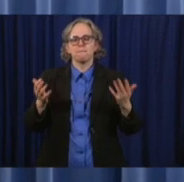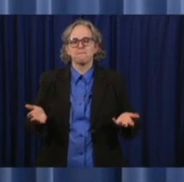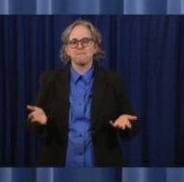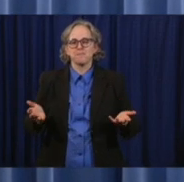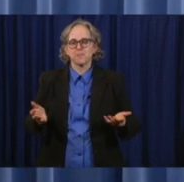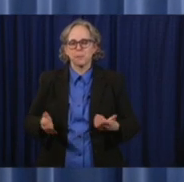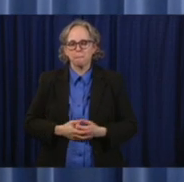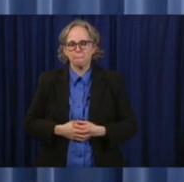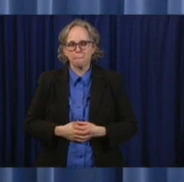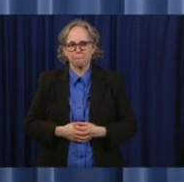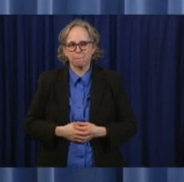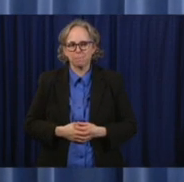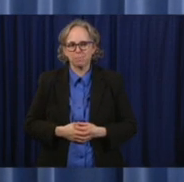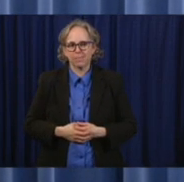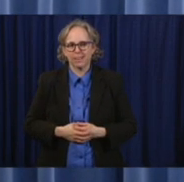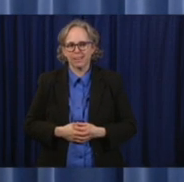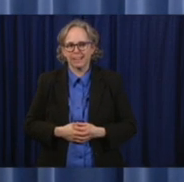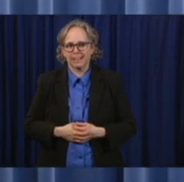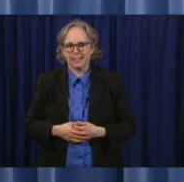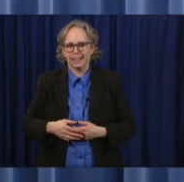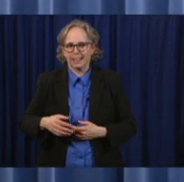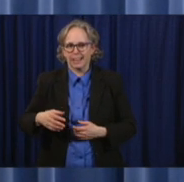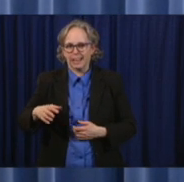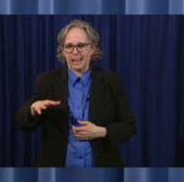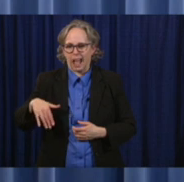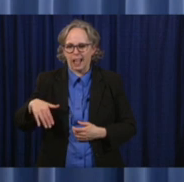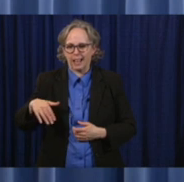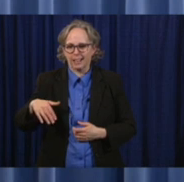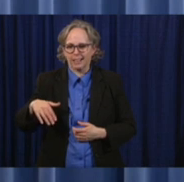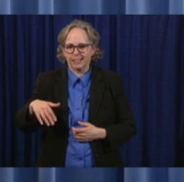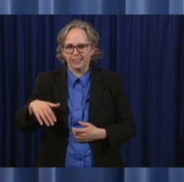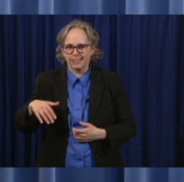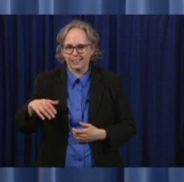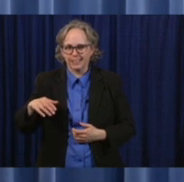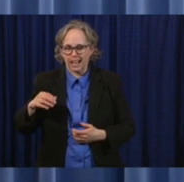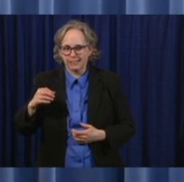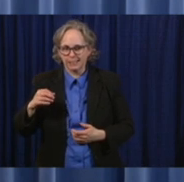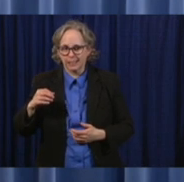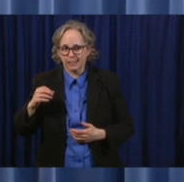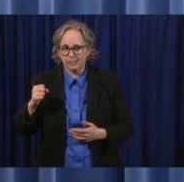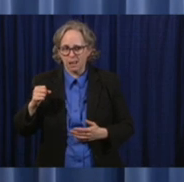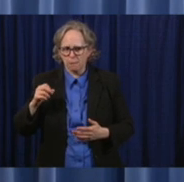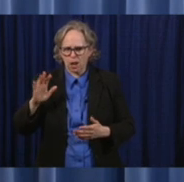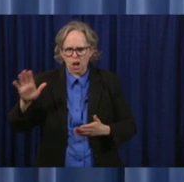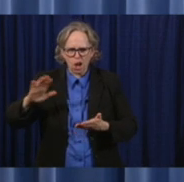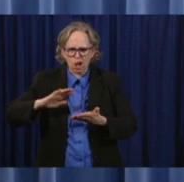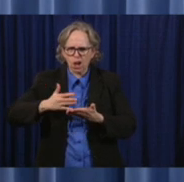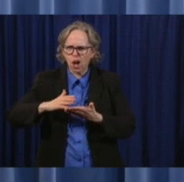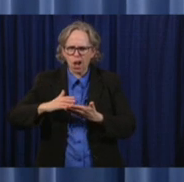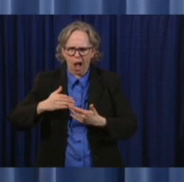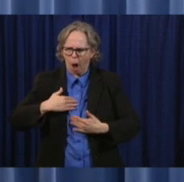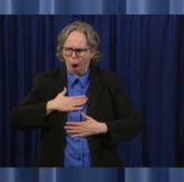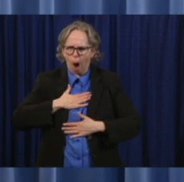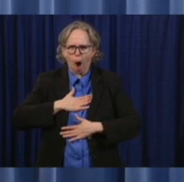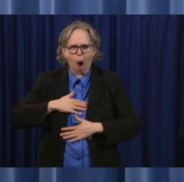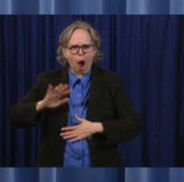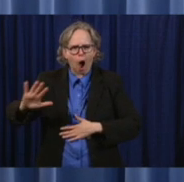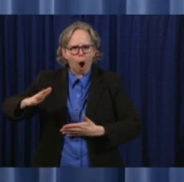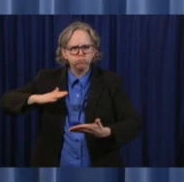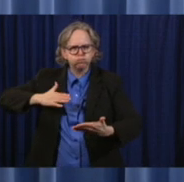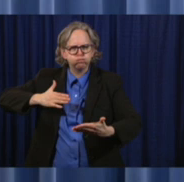No yes yet, but I'm enjoying her cooking a lot, but we'll